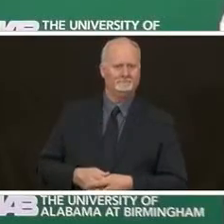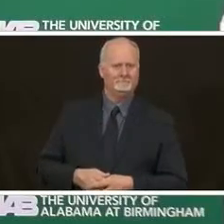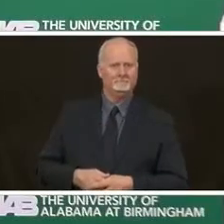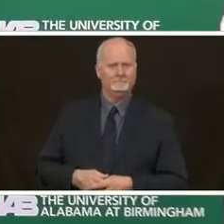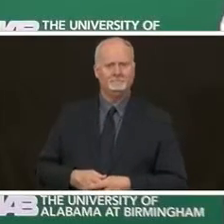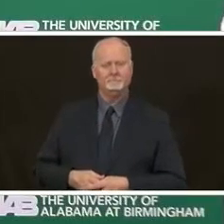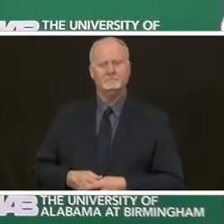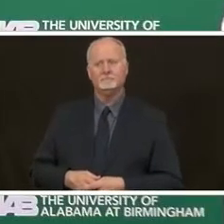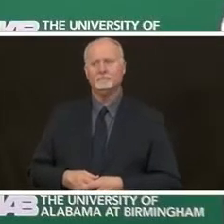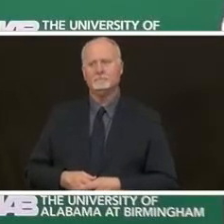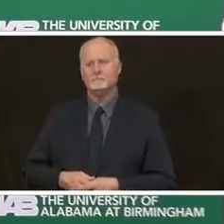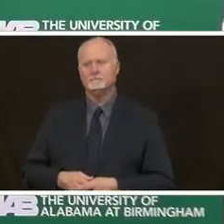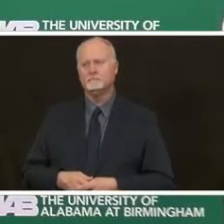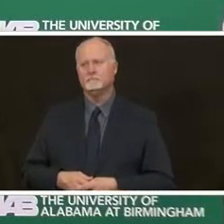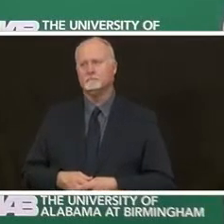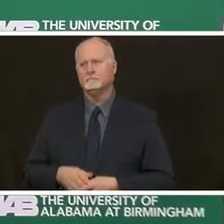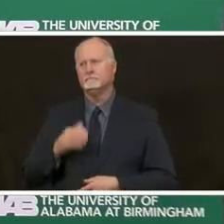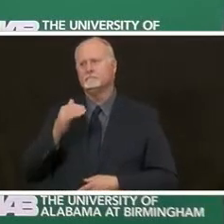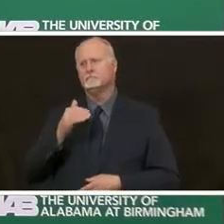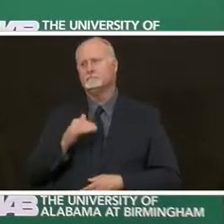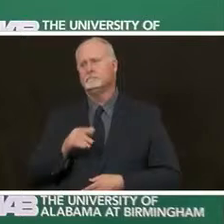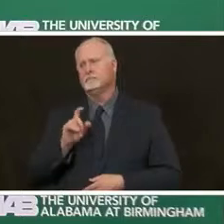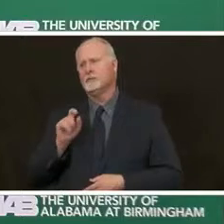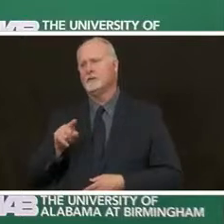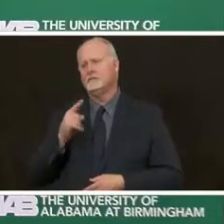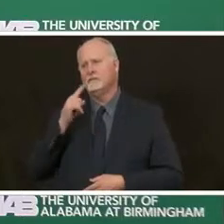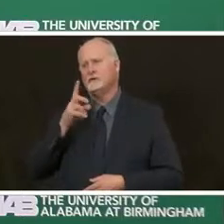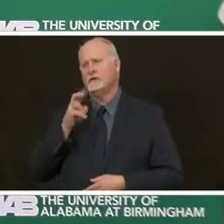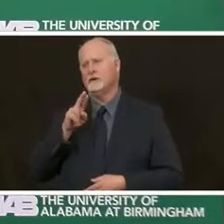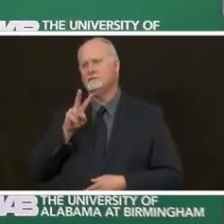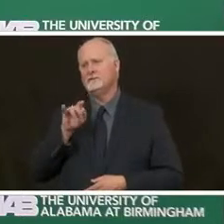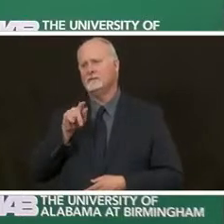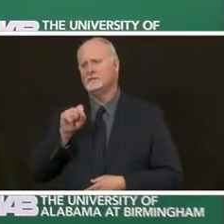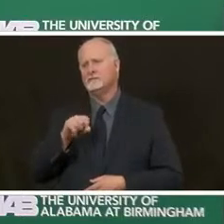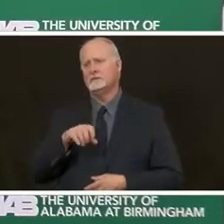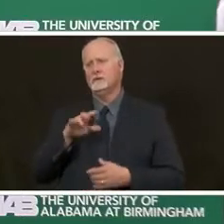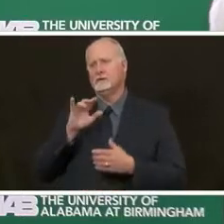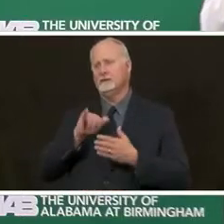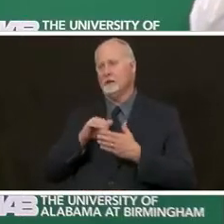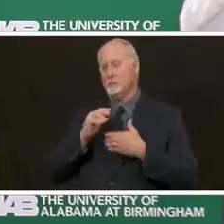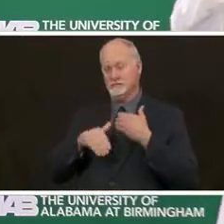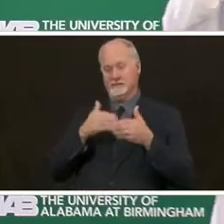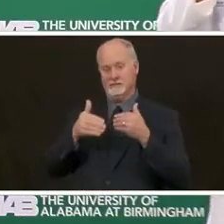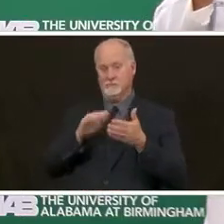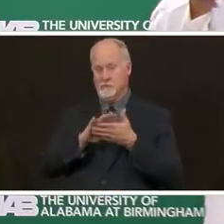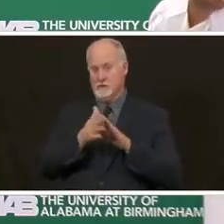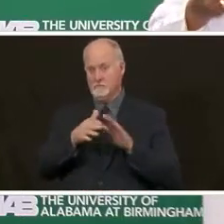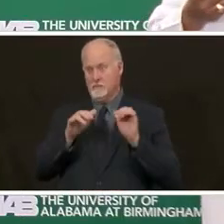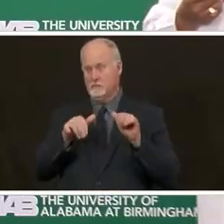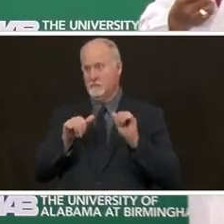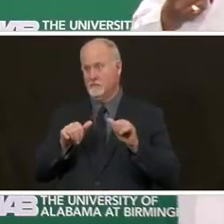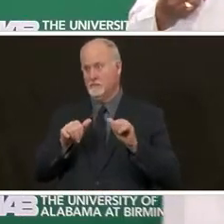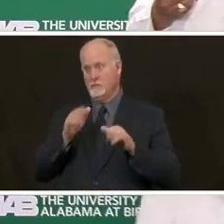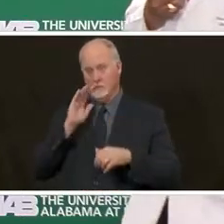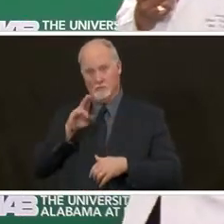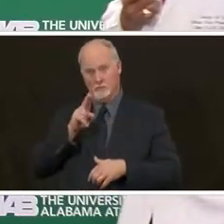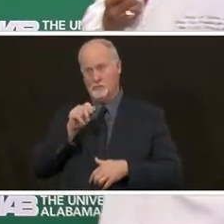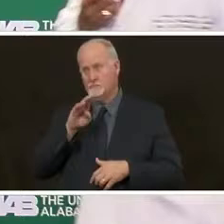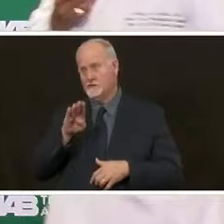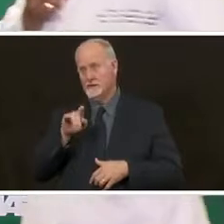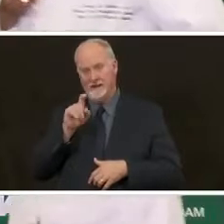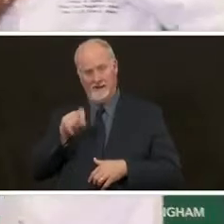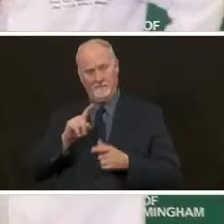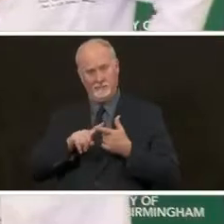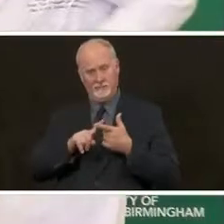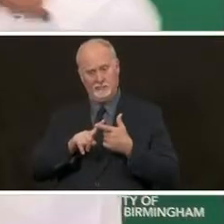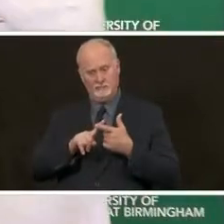Thank you. Dr. Vickers, the next question's for you. When this procedure becomes possible, will UAB have to grow its